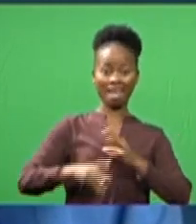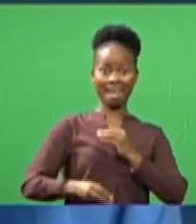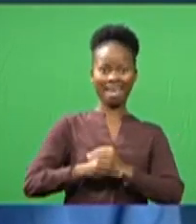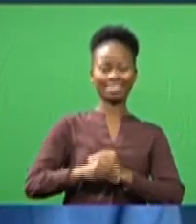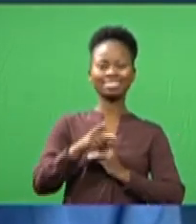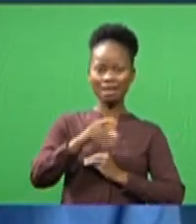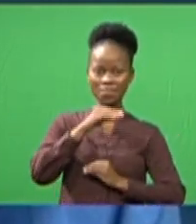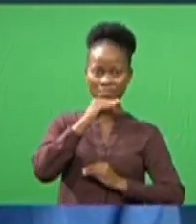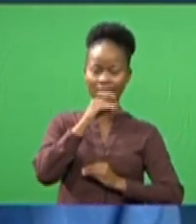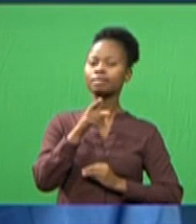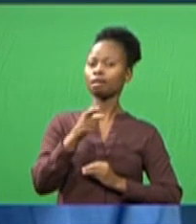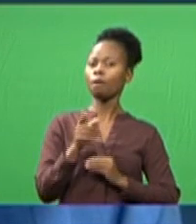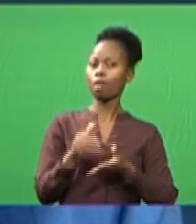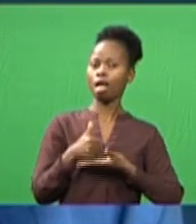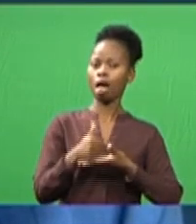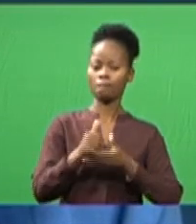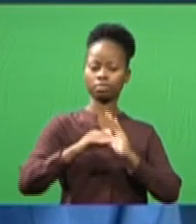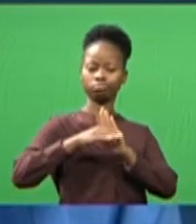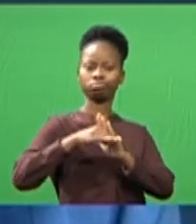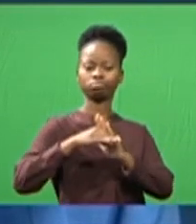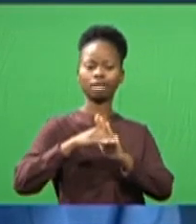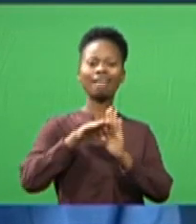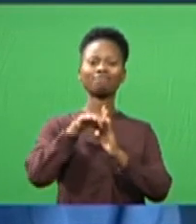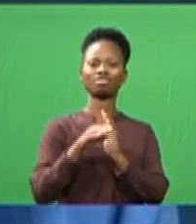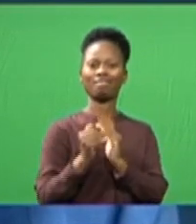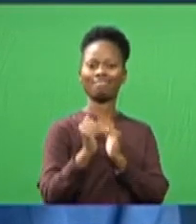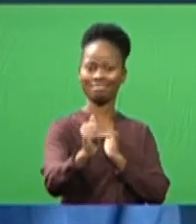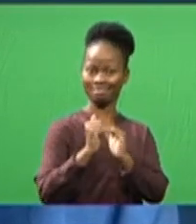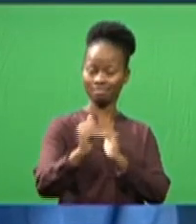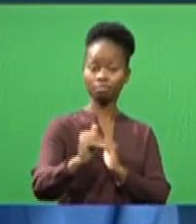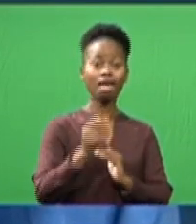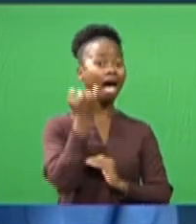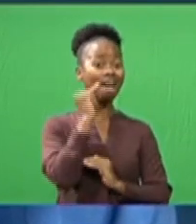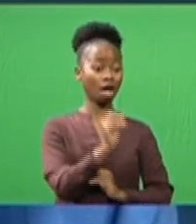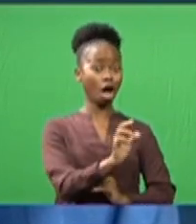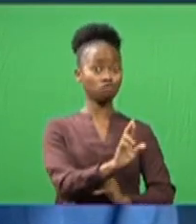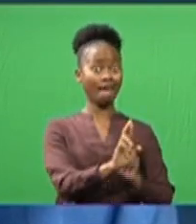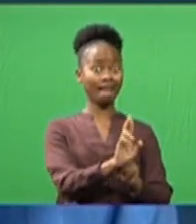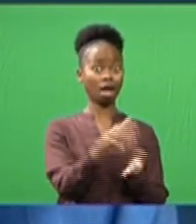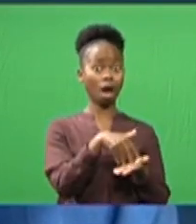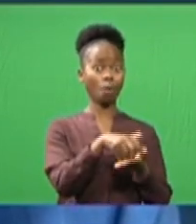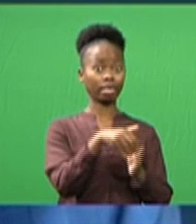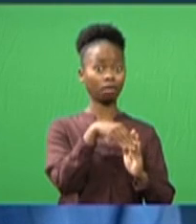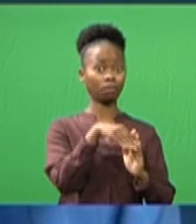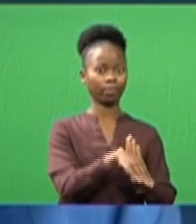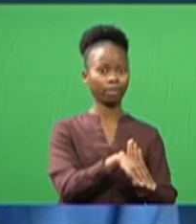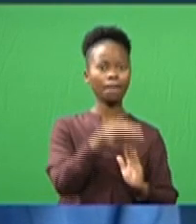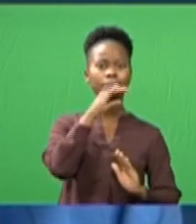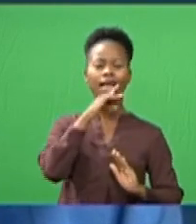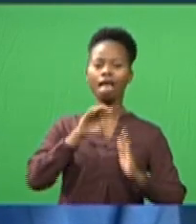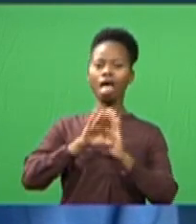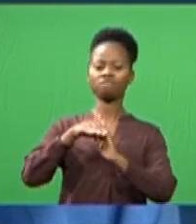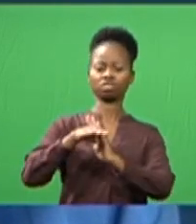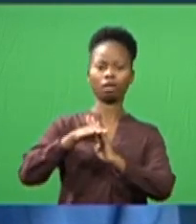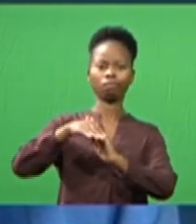Despite generally low pass-through, a weaker rand could create additional upside risk to inflation alongside